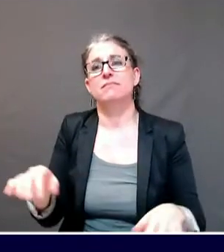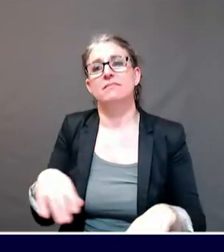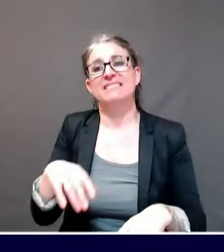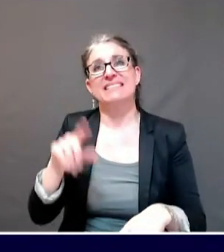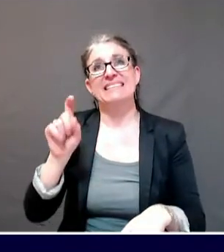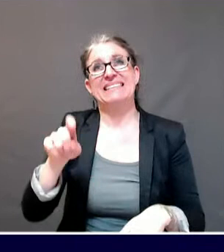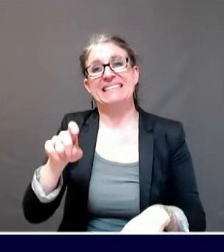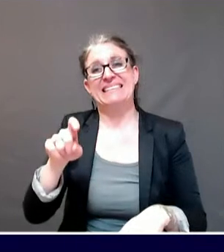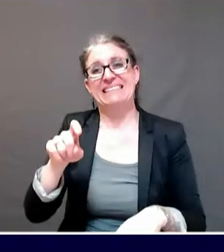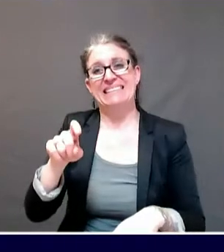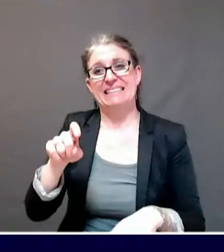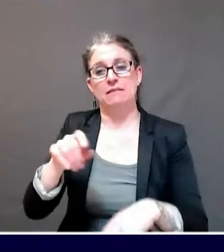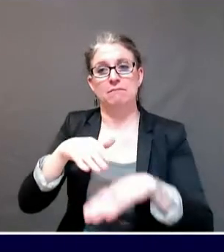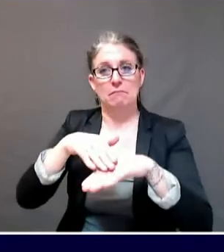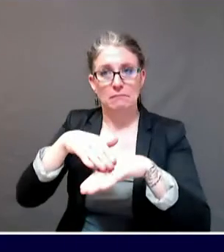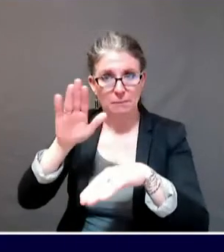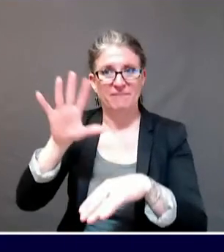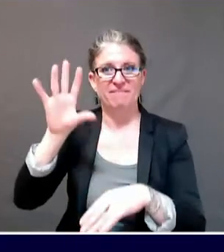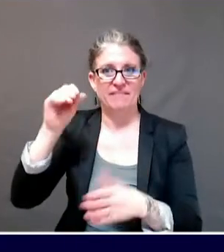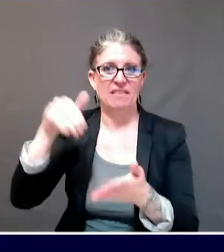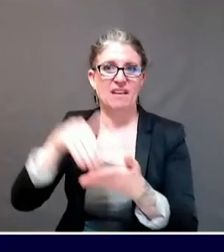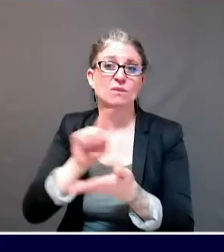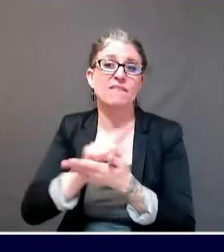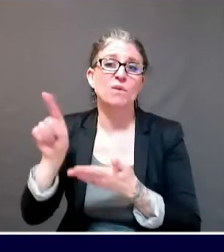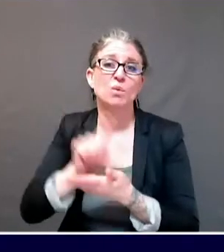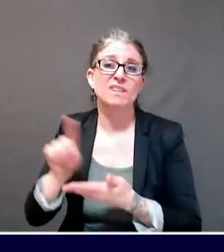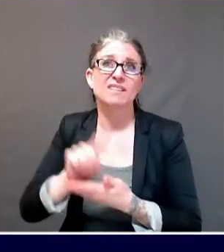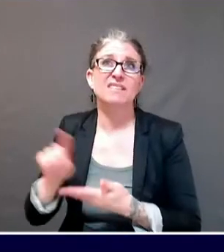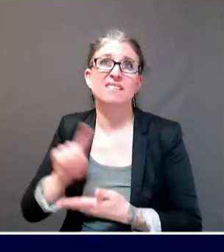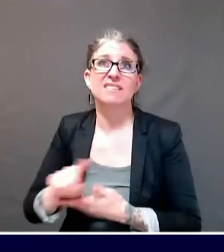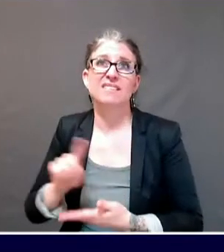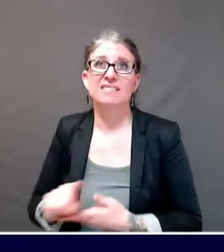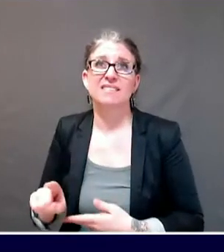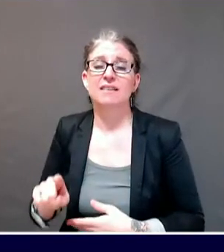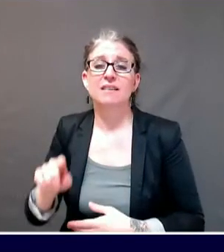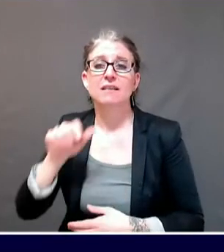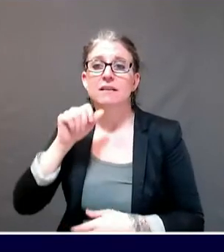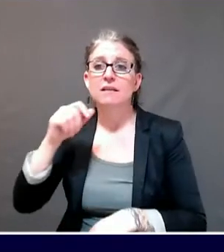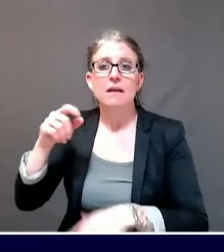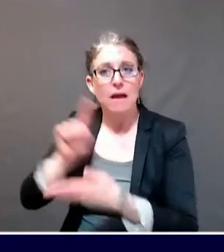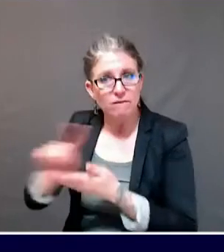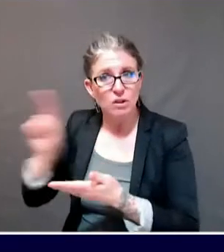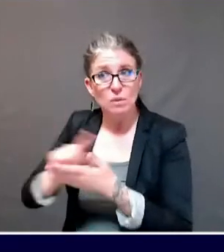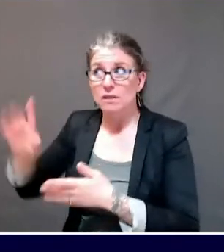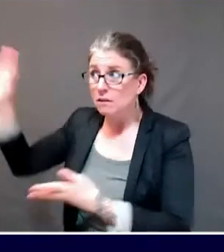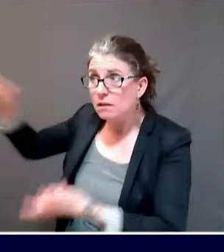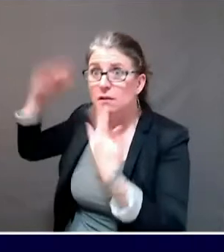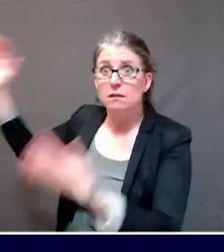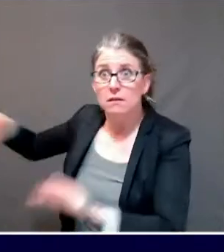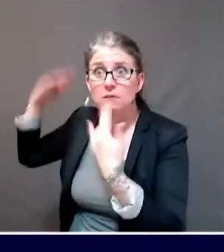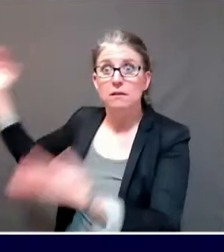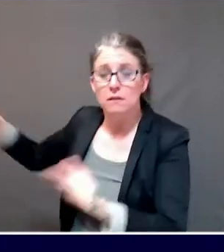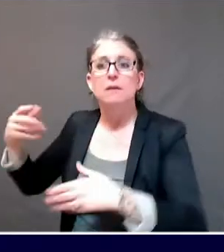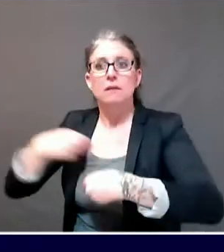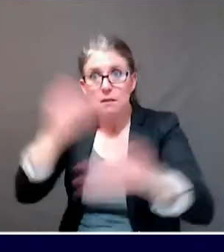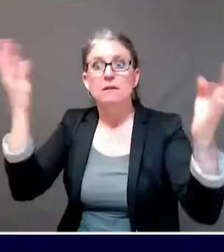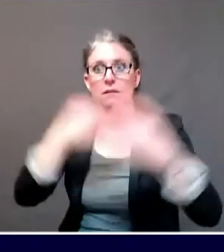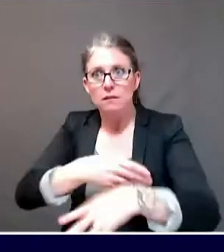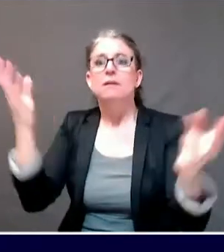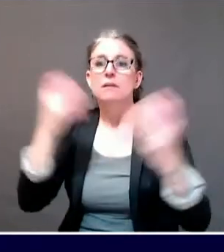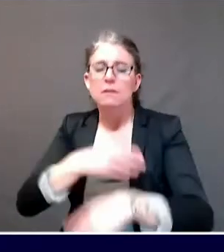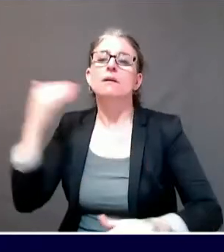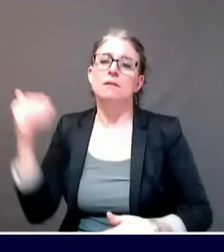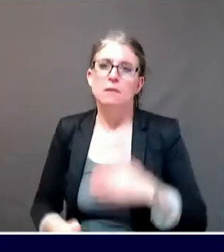that phase, a lot of the other models change in terms of constraints. Is that the only number? No,